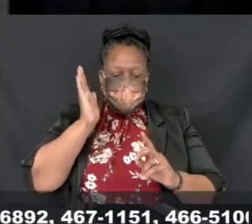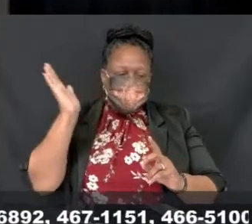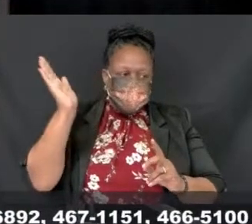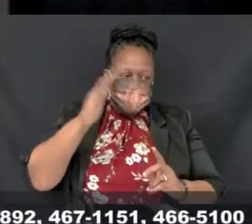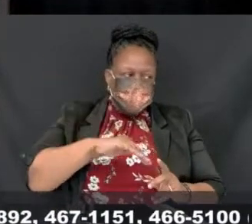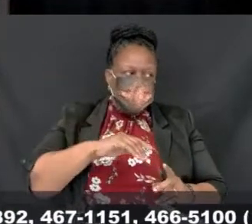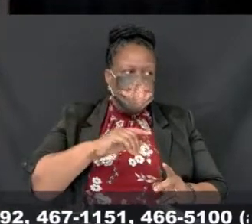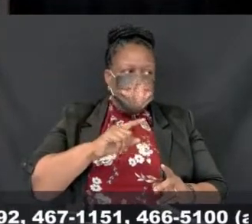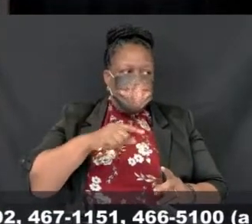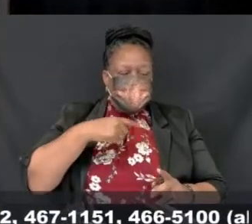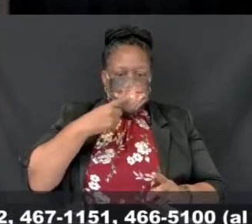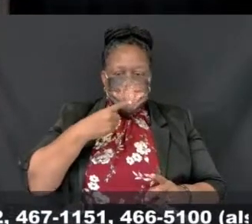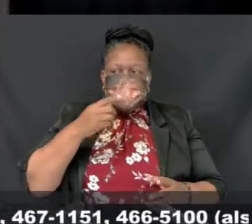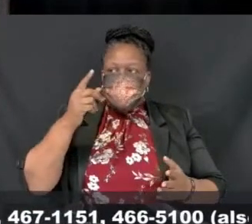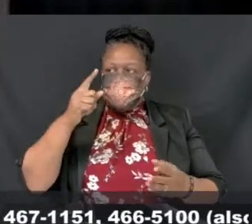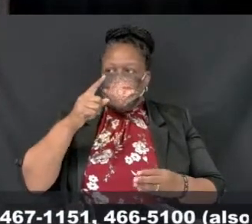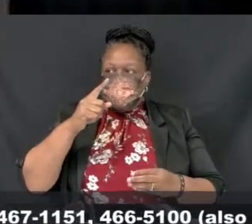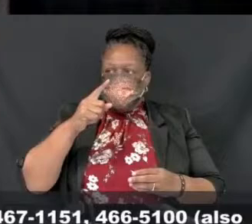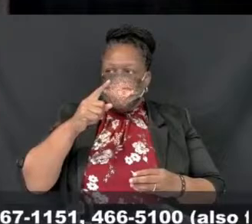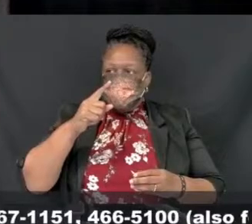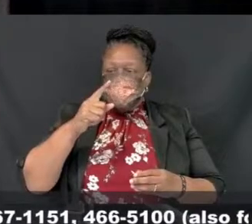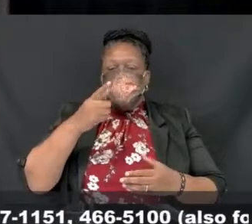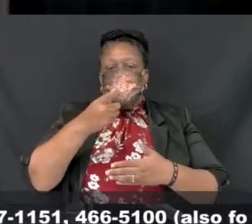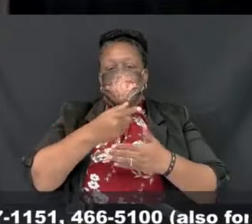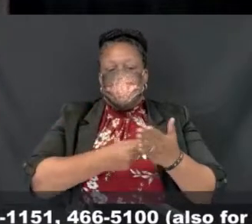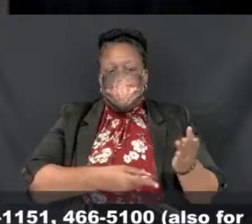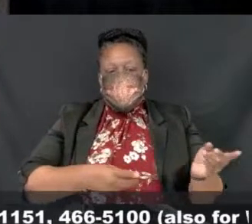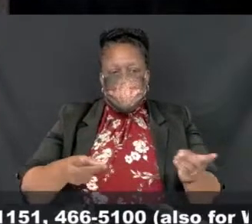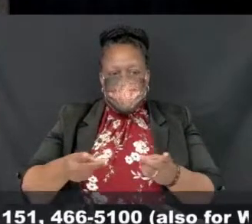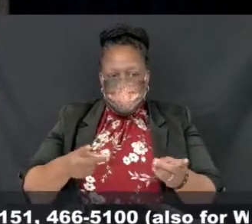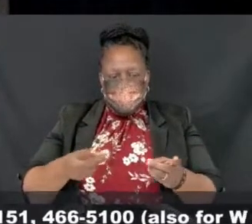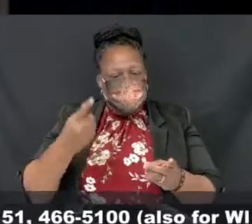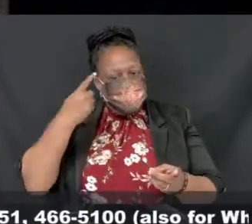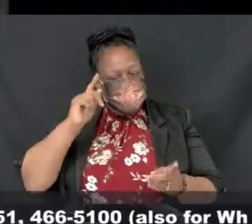come and to speak to the security measures again